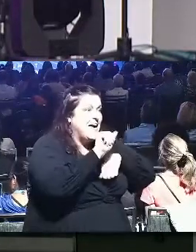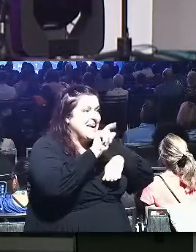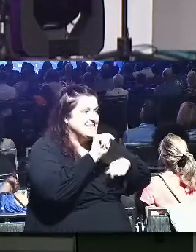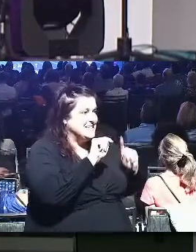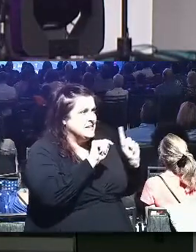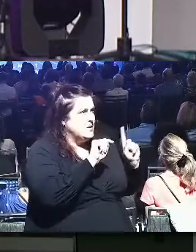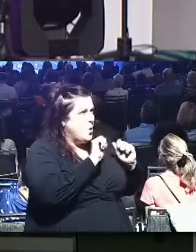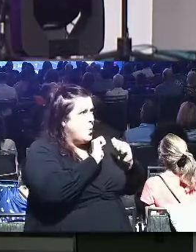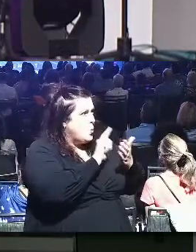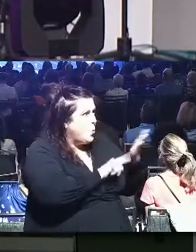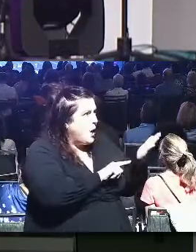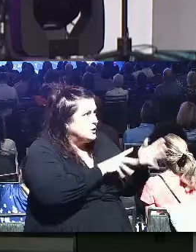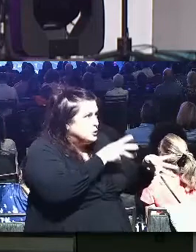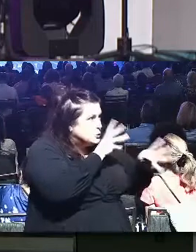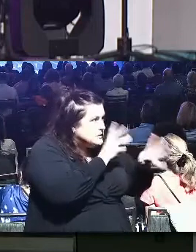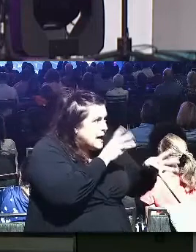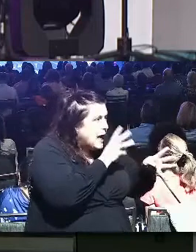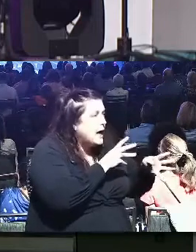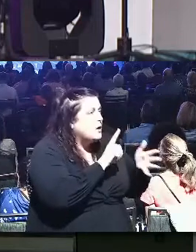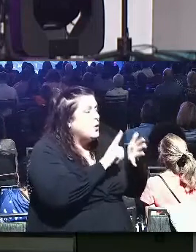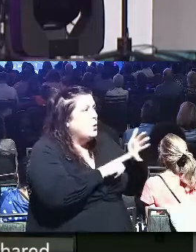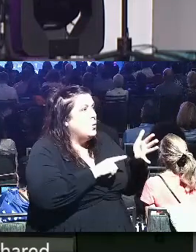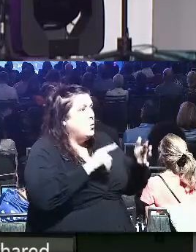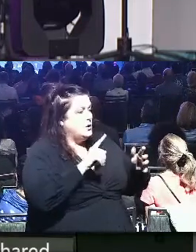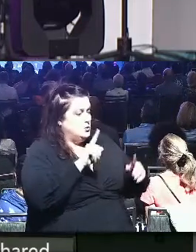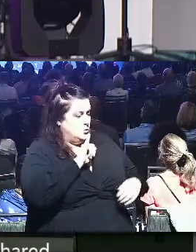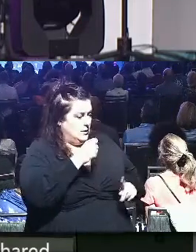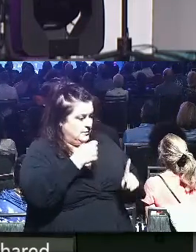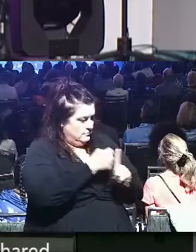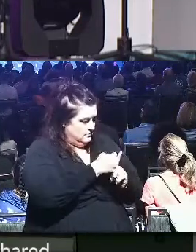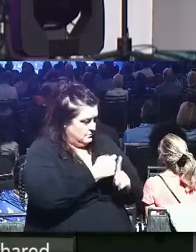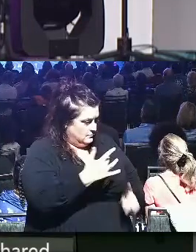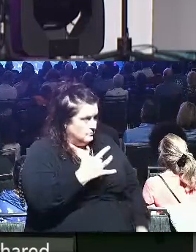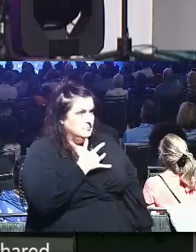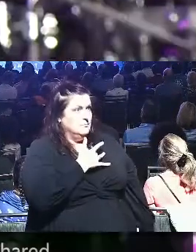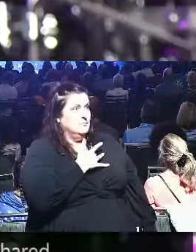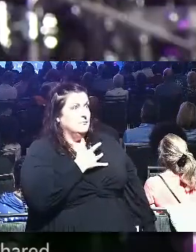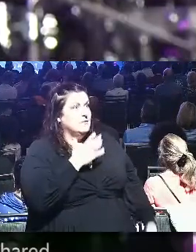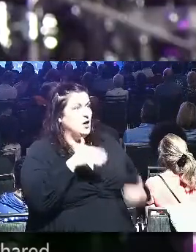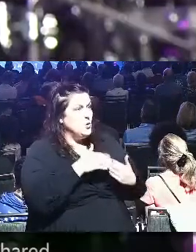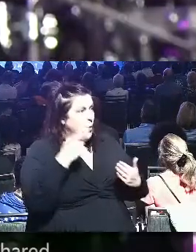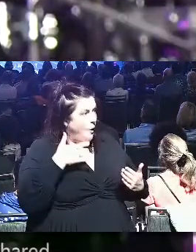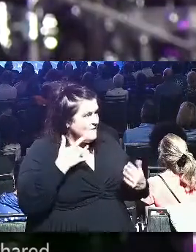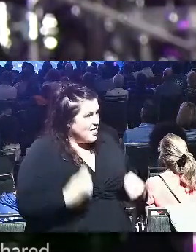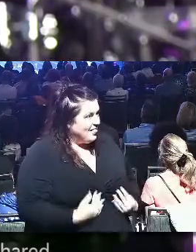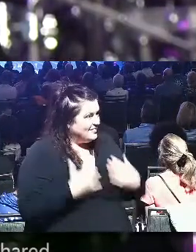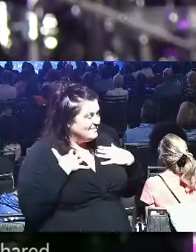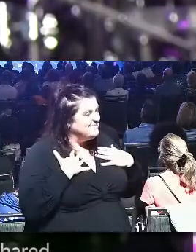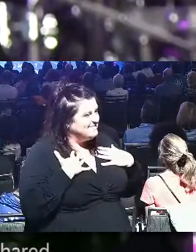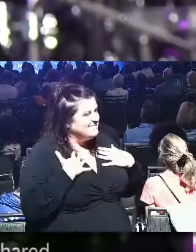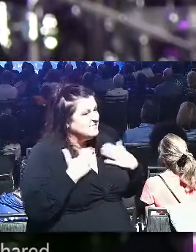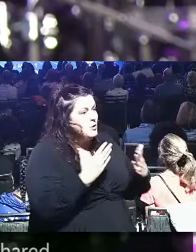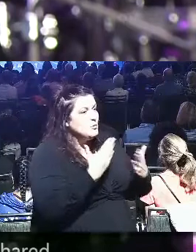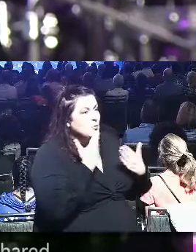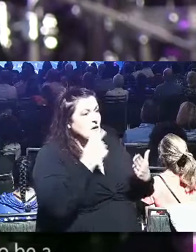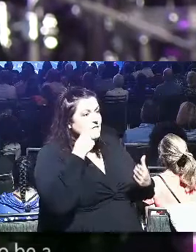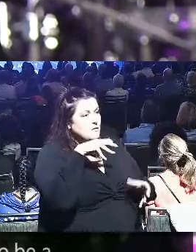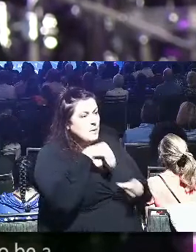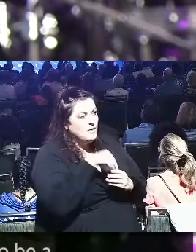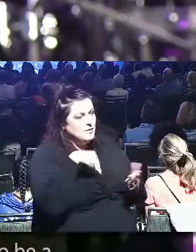and that whatever is shared only builds everybody up that listens to it. We're so grateful to be a part of this